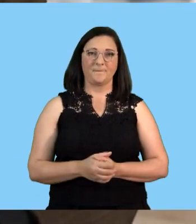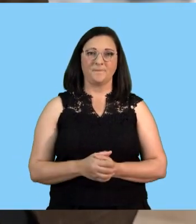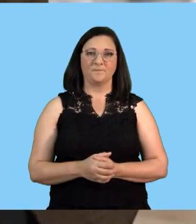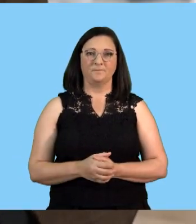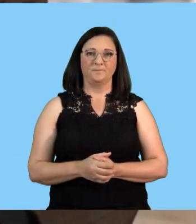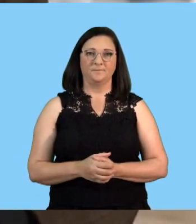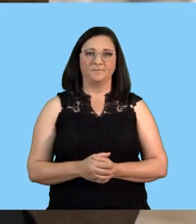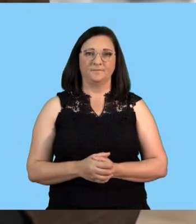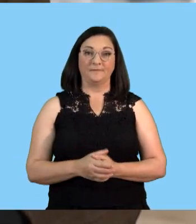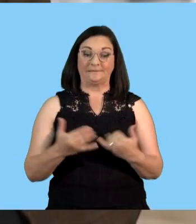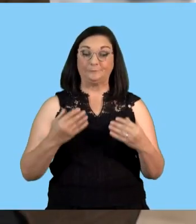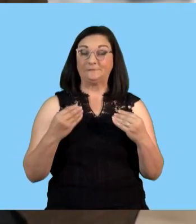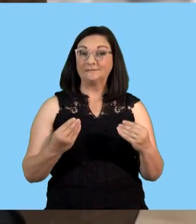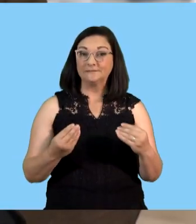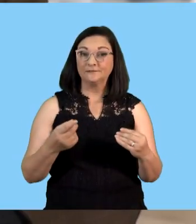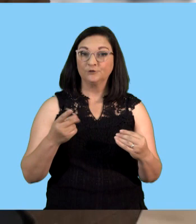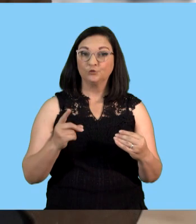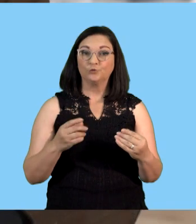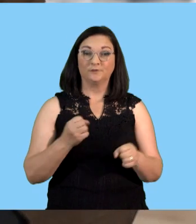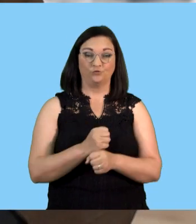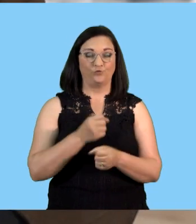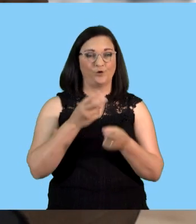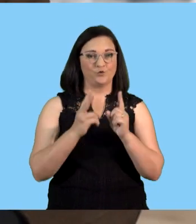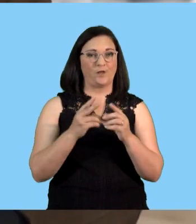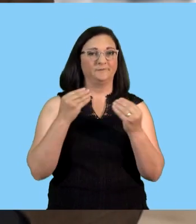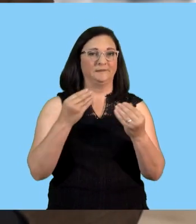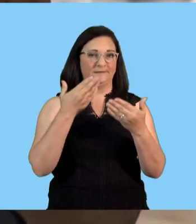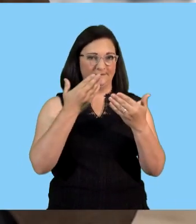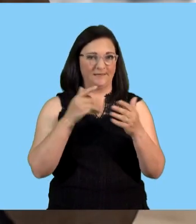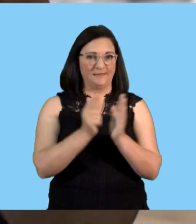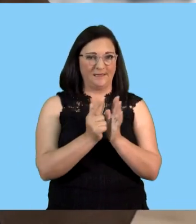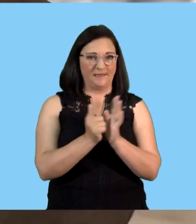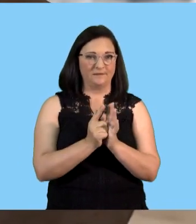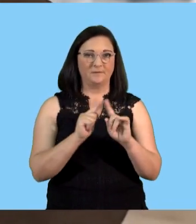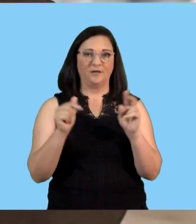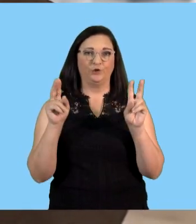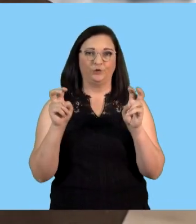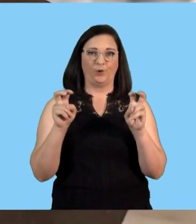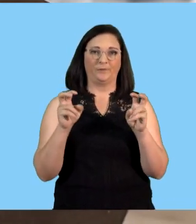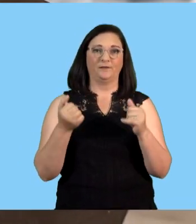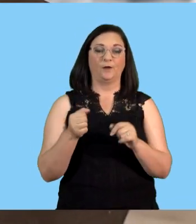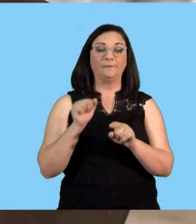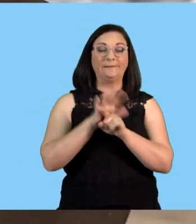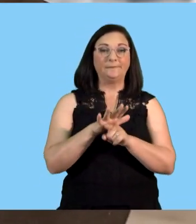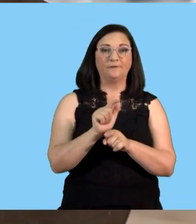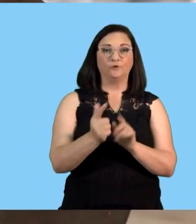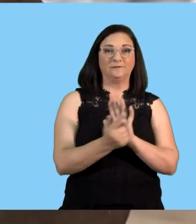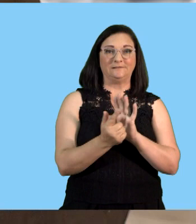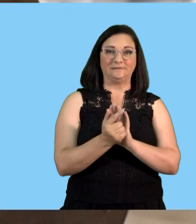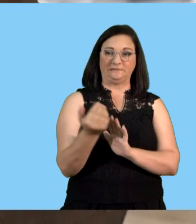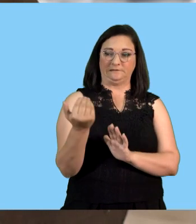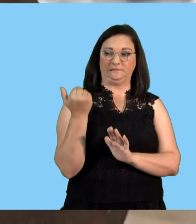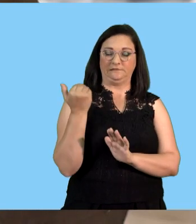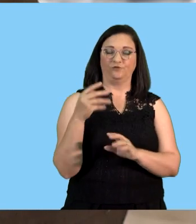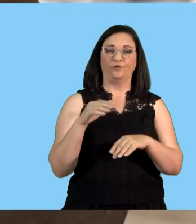Welcome back from an ad break. We are busy with our grade 12 business studies lesson under the topic, the impact